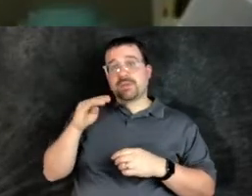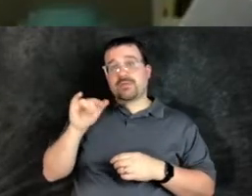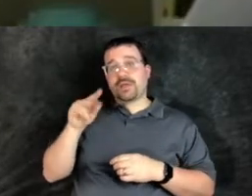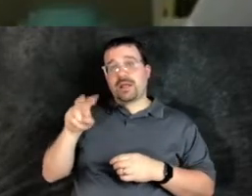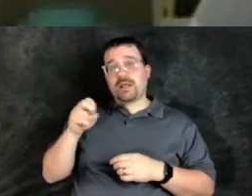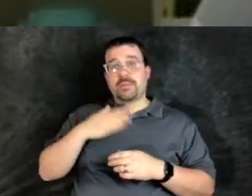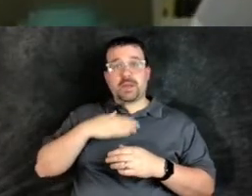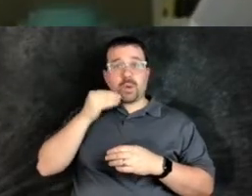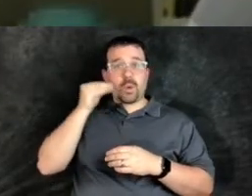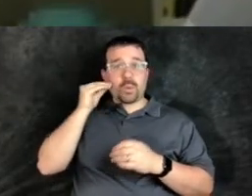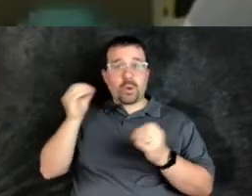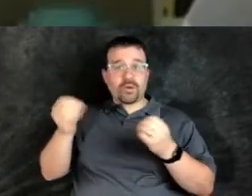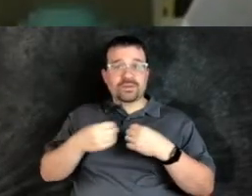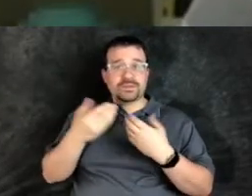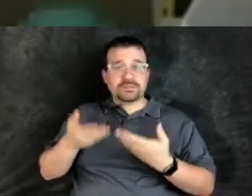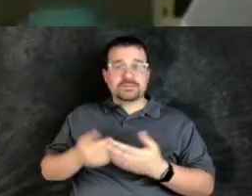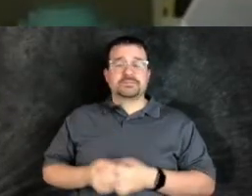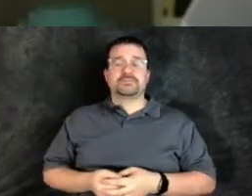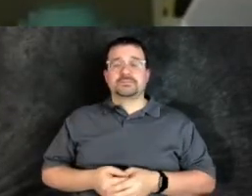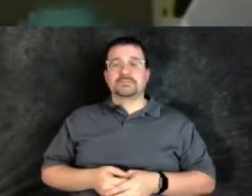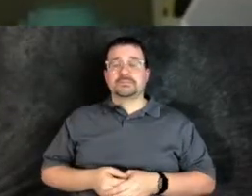Shelbyville in my home office.